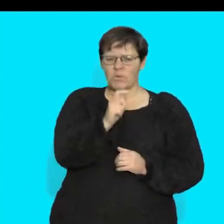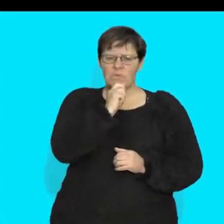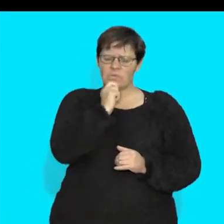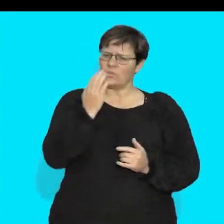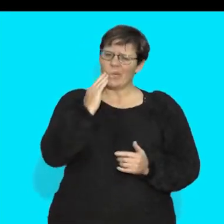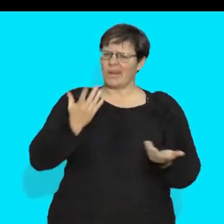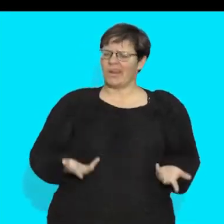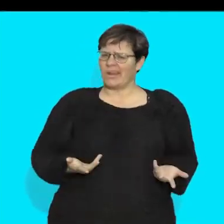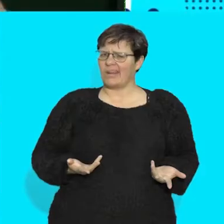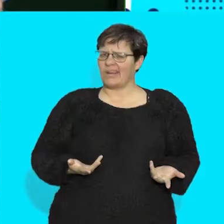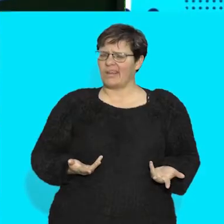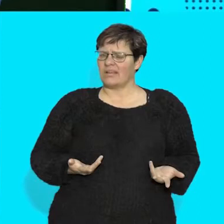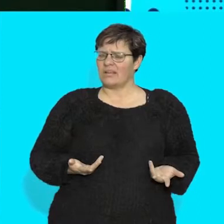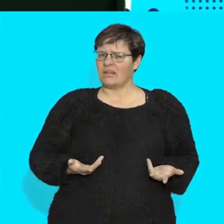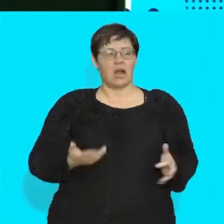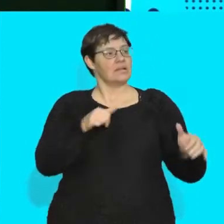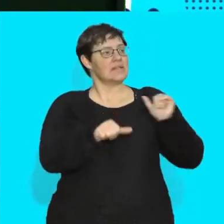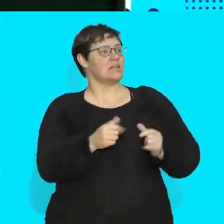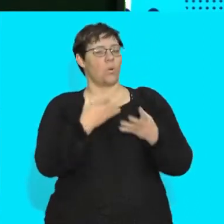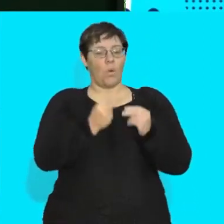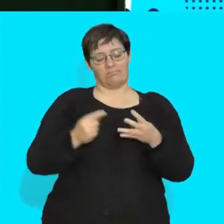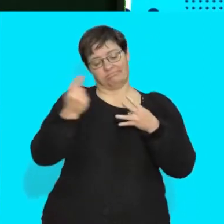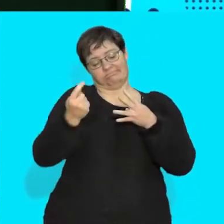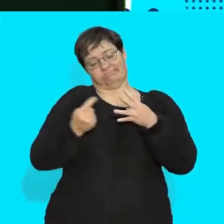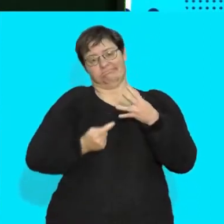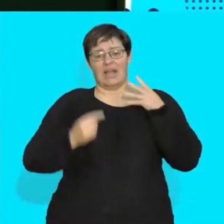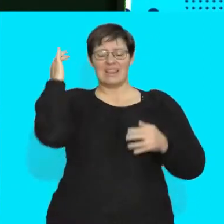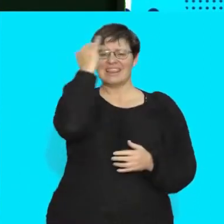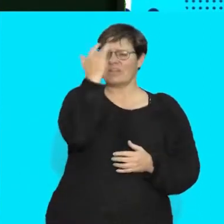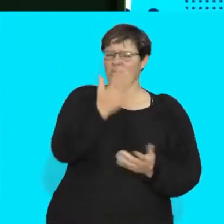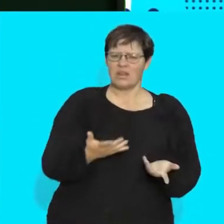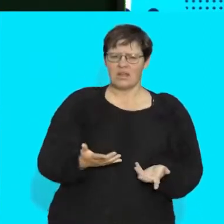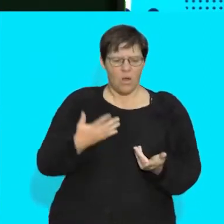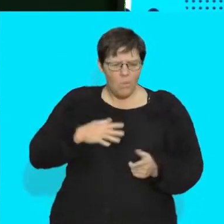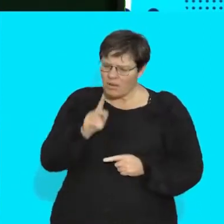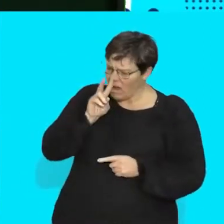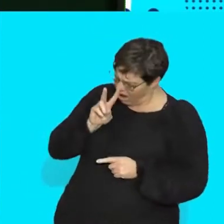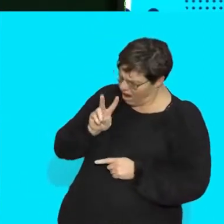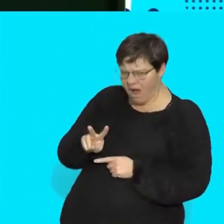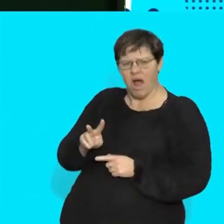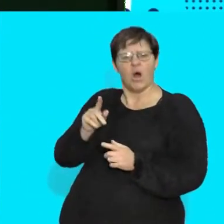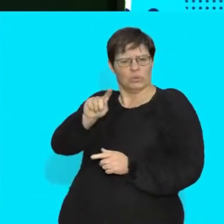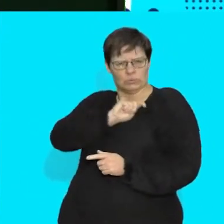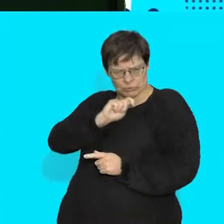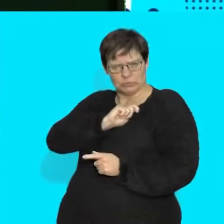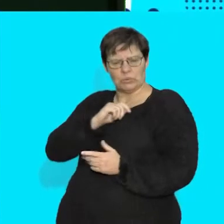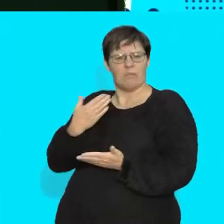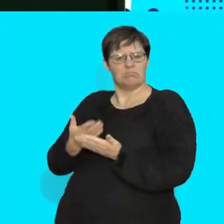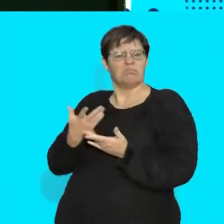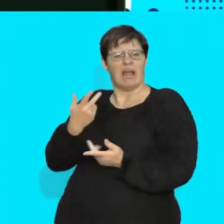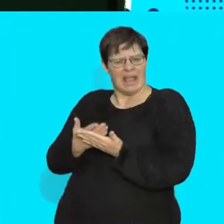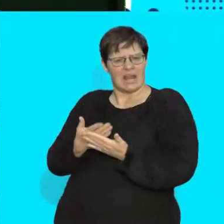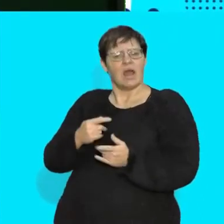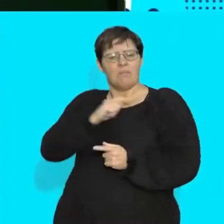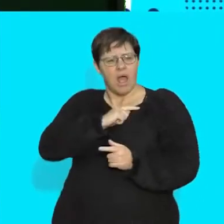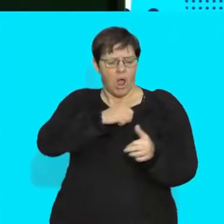used? You know what, in science, we don't just want to have a whole bunch of theory, we want something that's practical and something that is